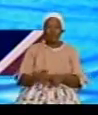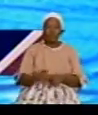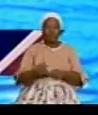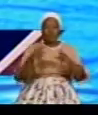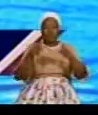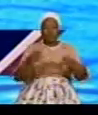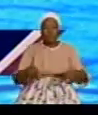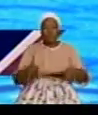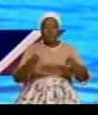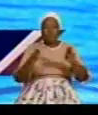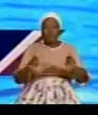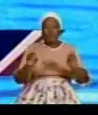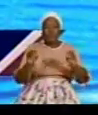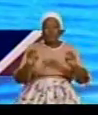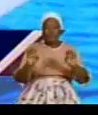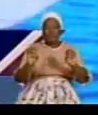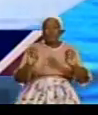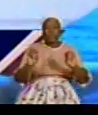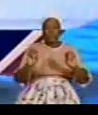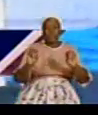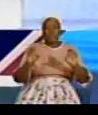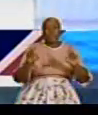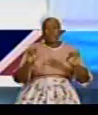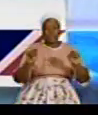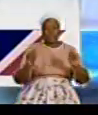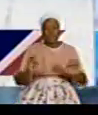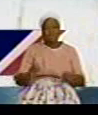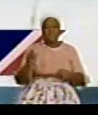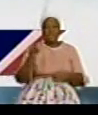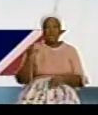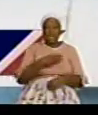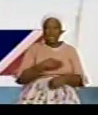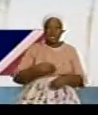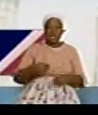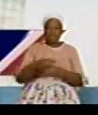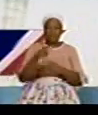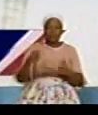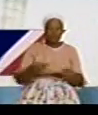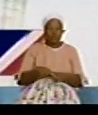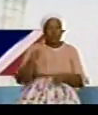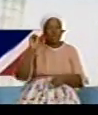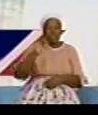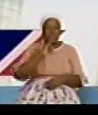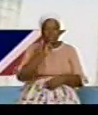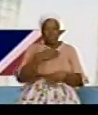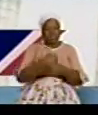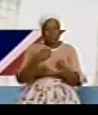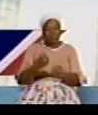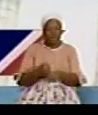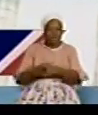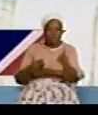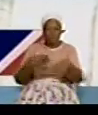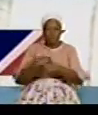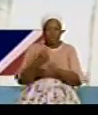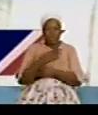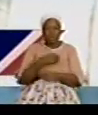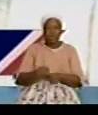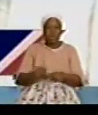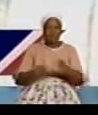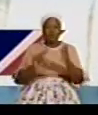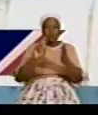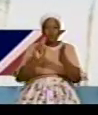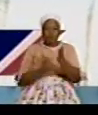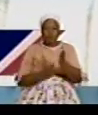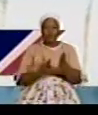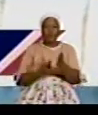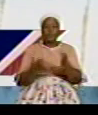him twofold more the child of hell than yourselves. You